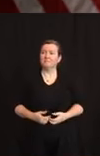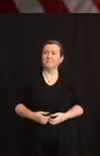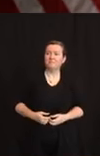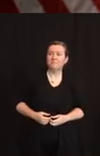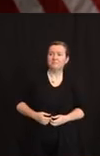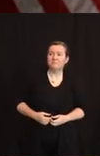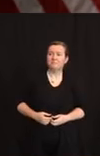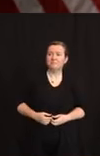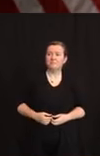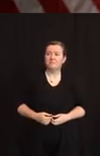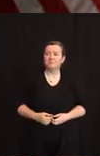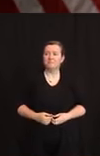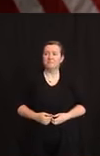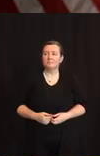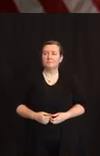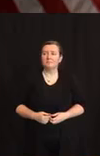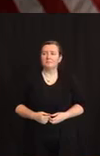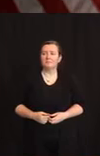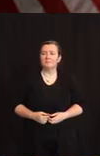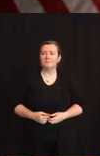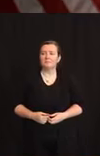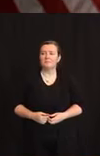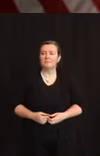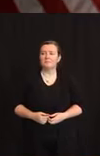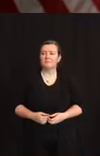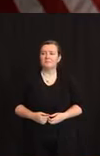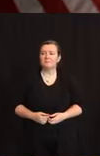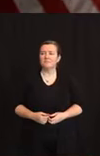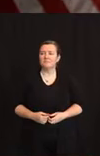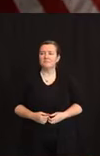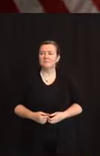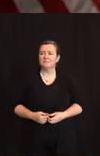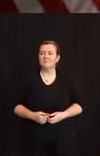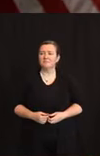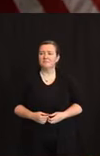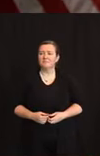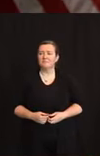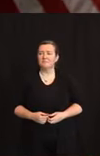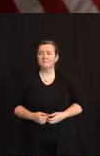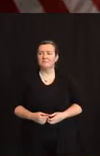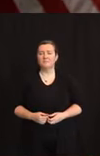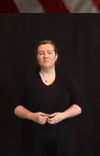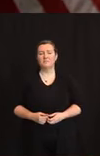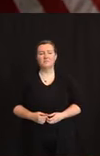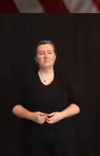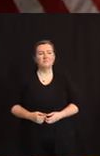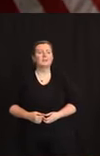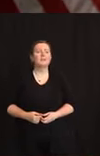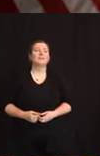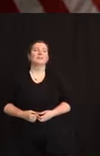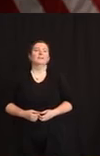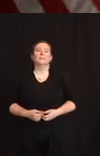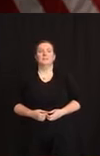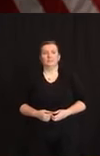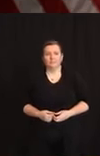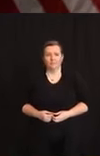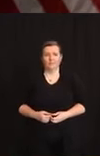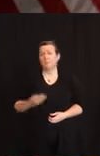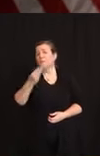the folks who helped put that together. A couple of things off topic. Good afternoon,